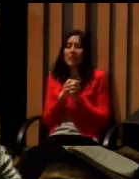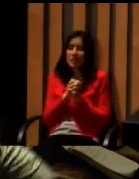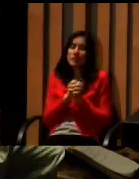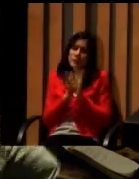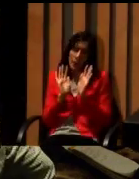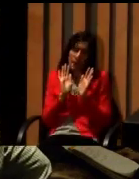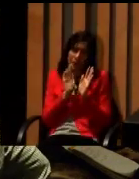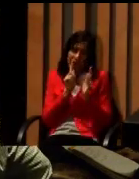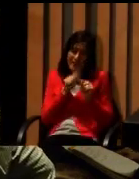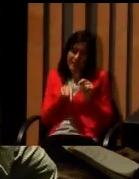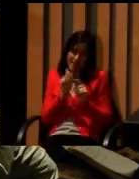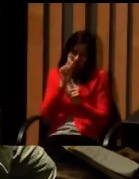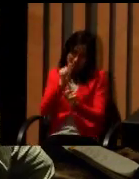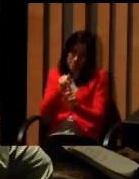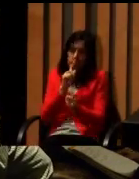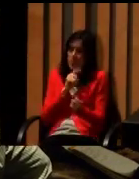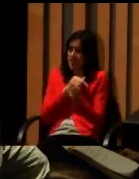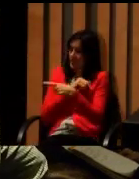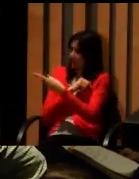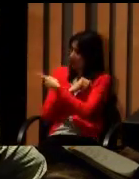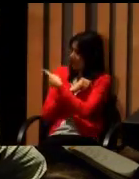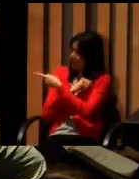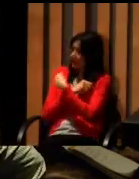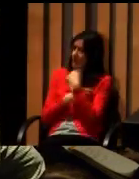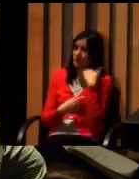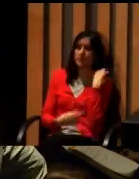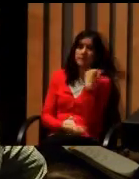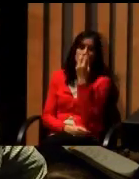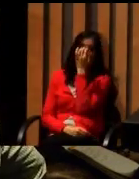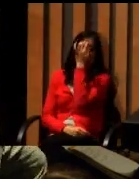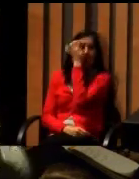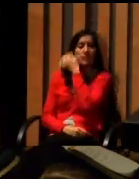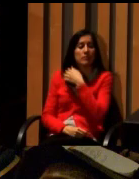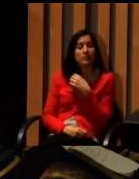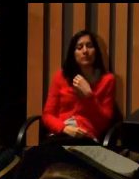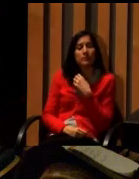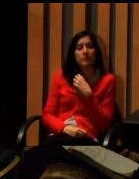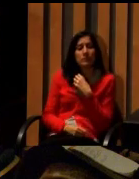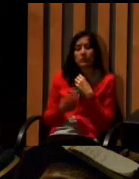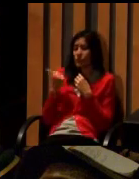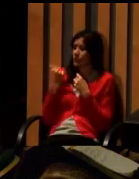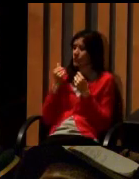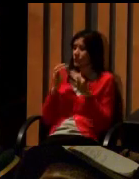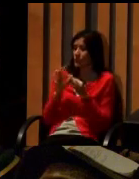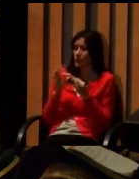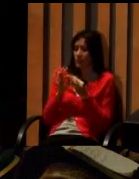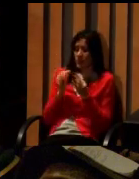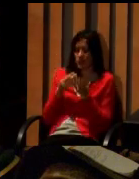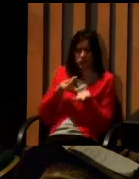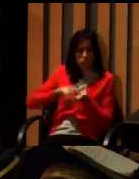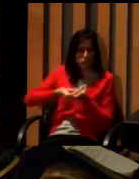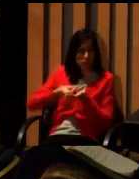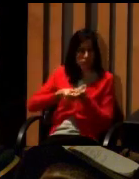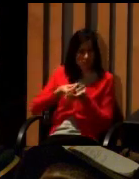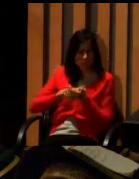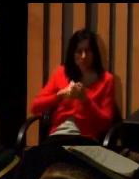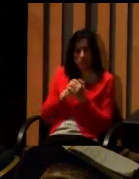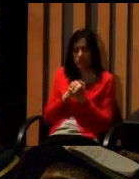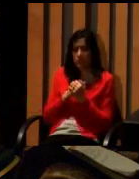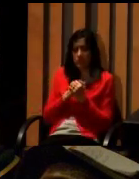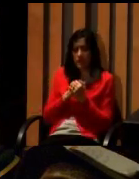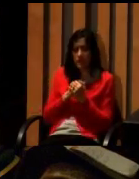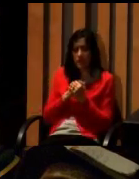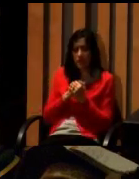to the panel, even though I'm asking you to get inside of a mind. If we talk about economics, and Mr. Wise, you just addressed that, if they were to